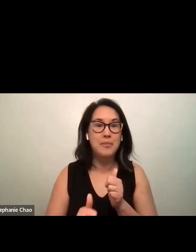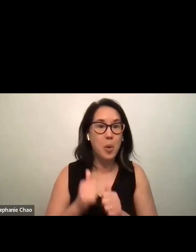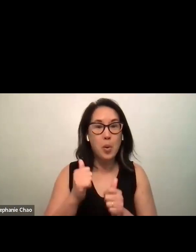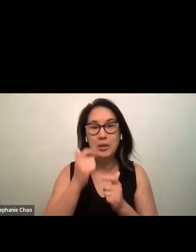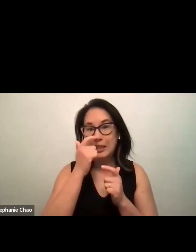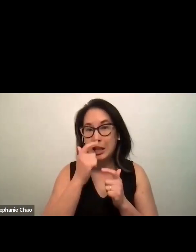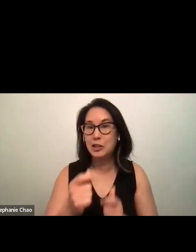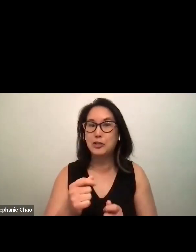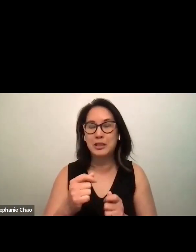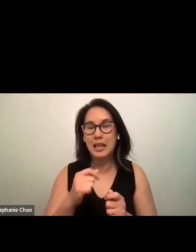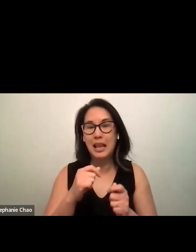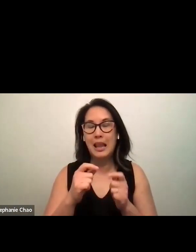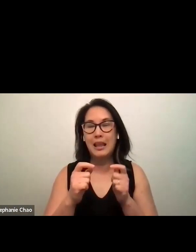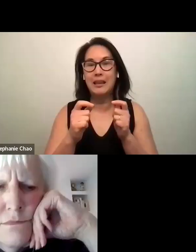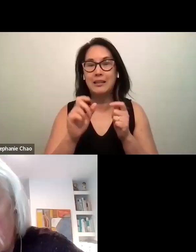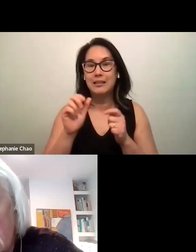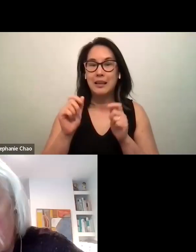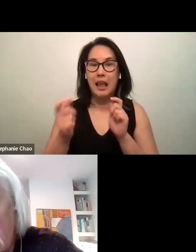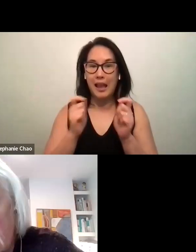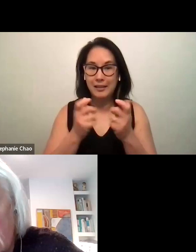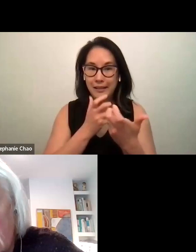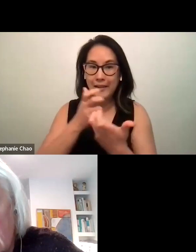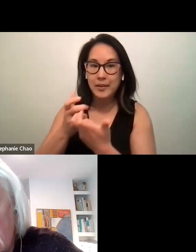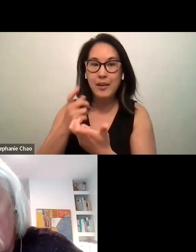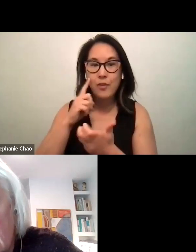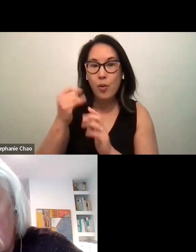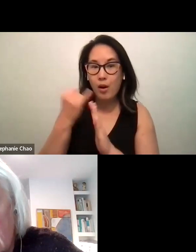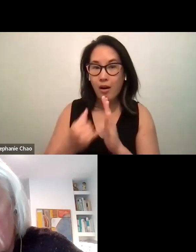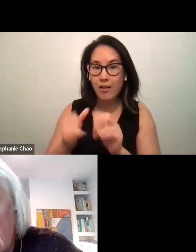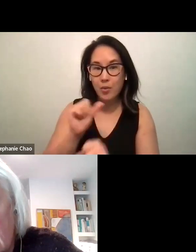interesting adaptations of artworks.